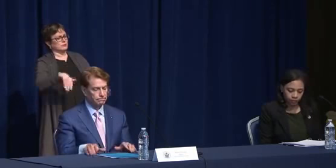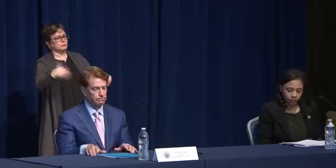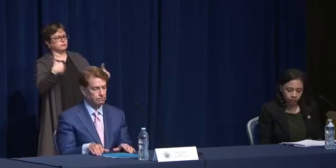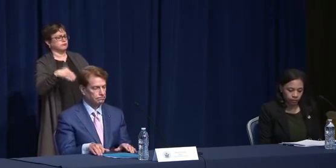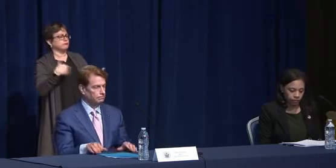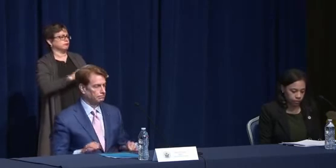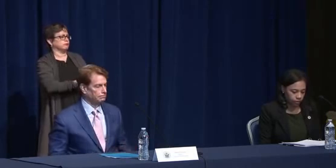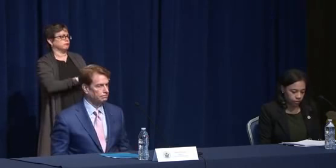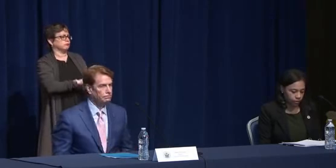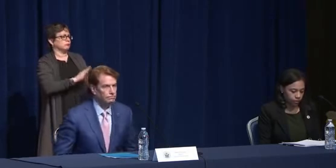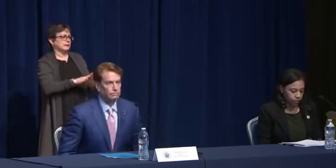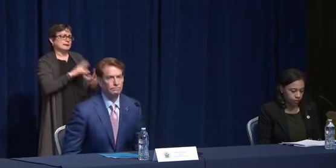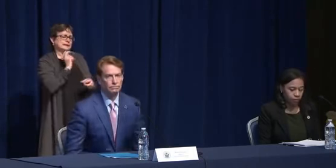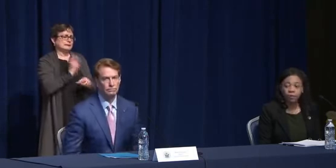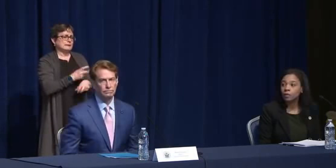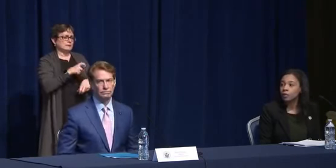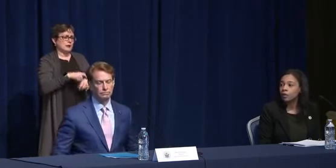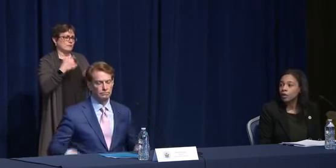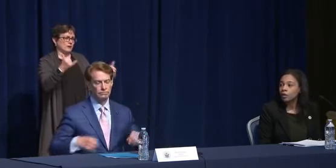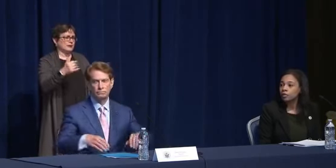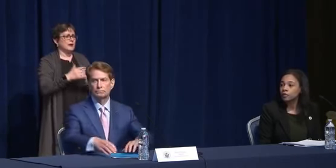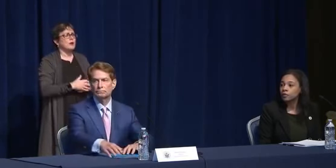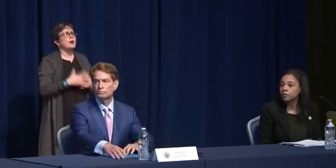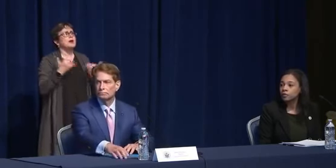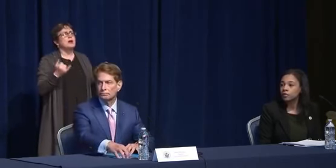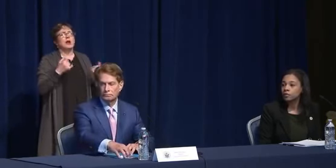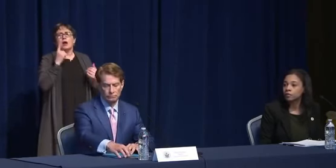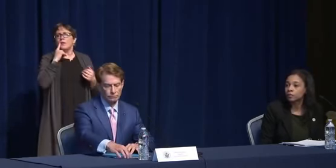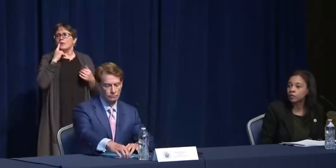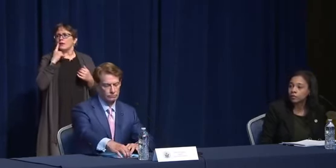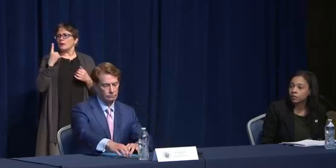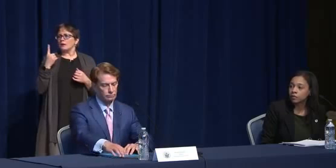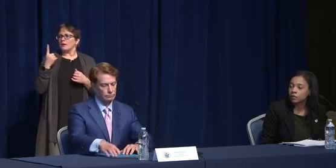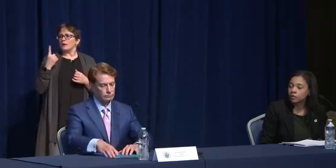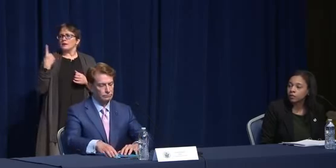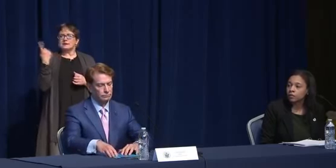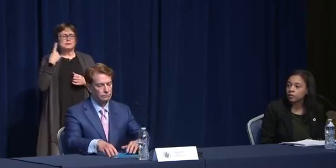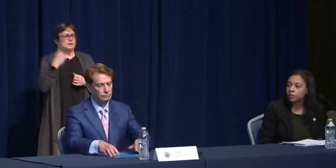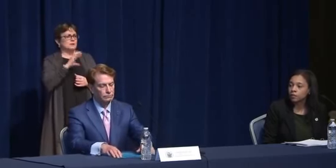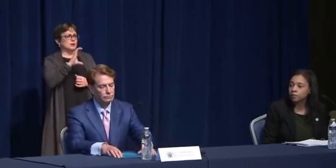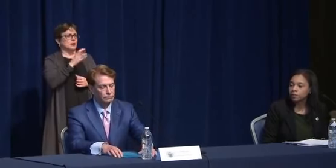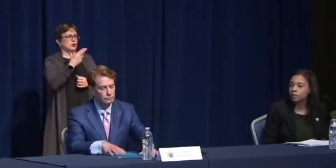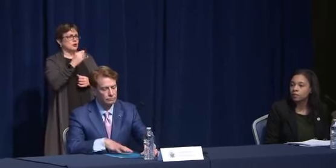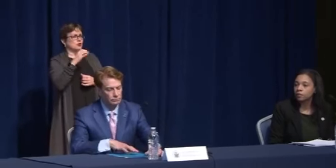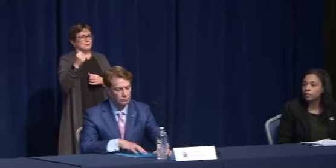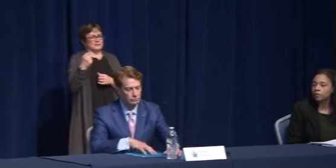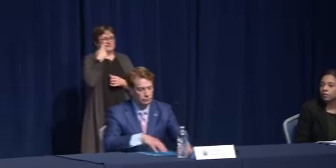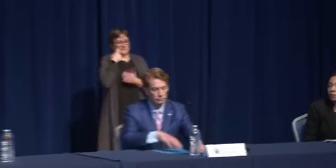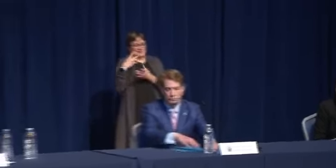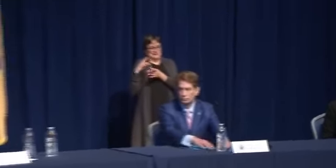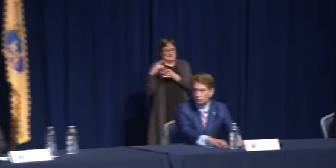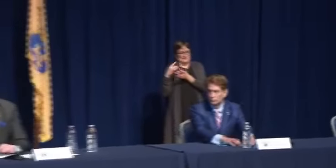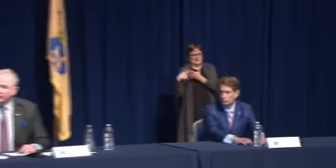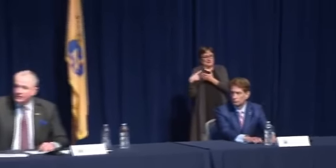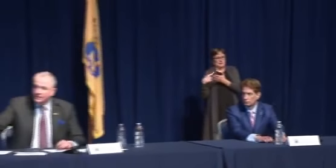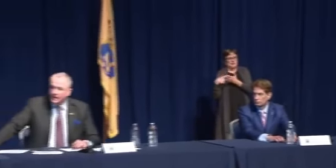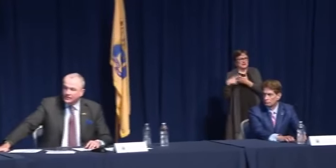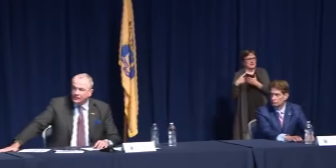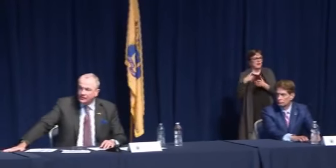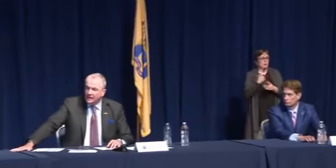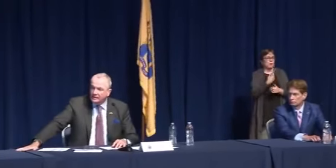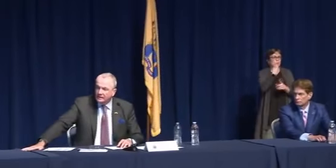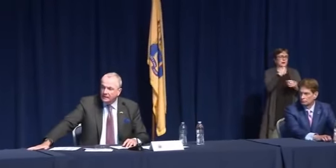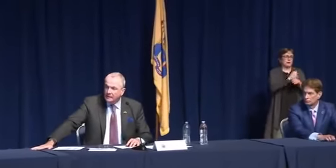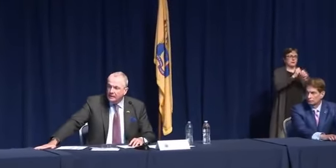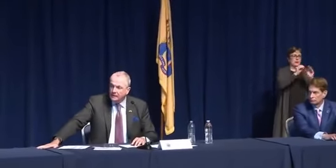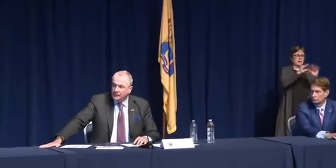very much. I think with that, the only other clarification that Chris and I had a sidebar on is the Bergen County College testing